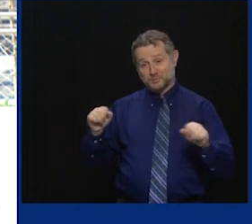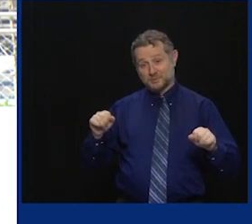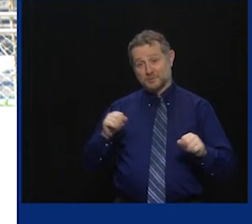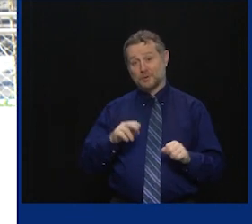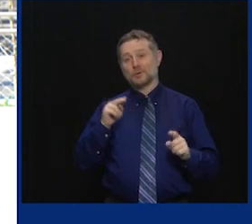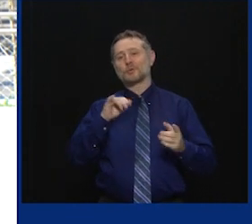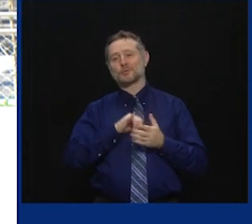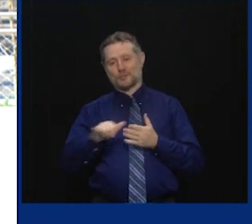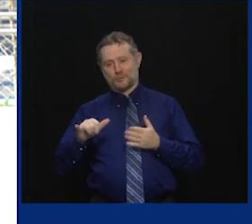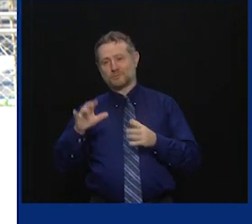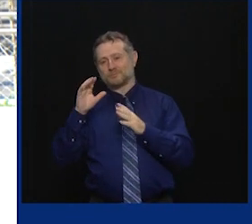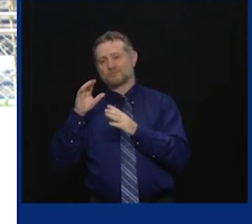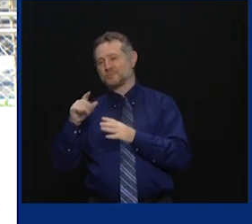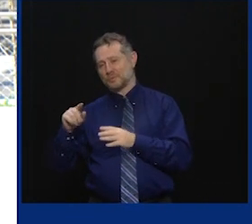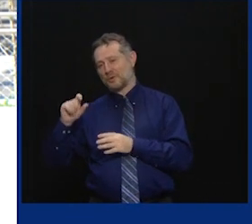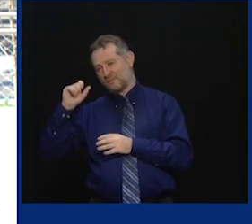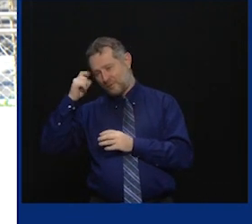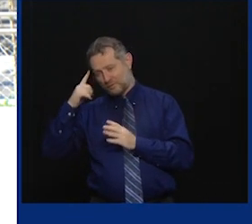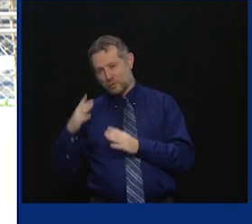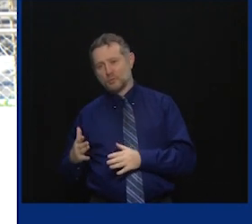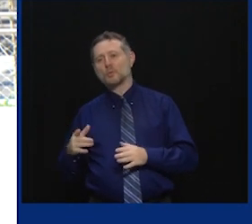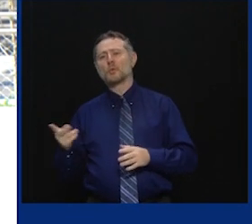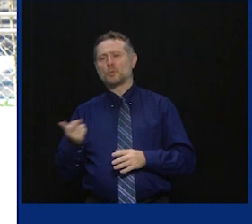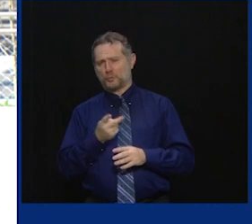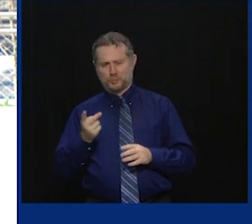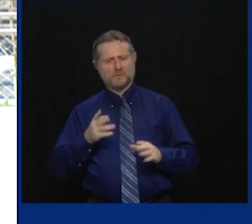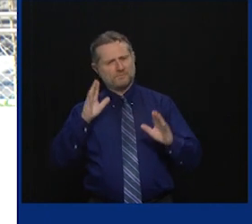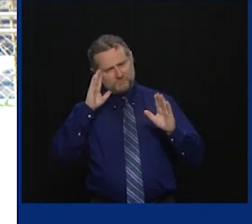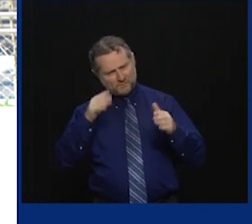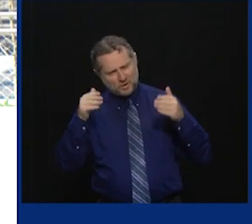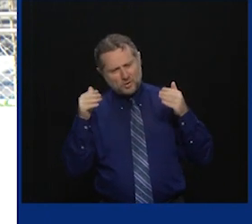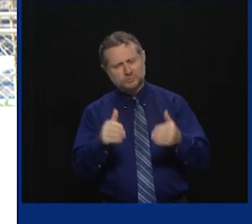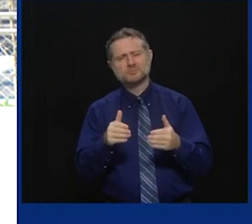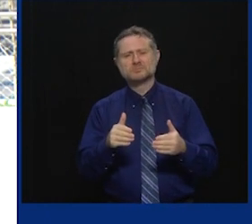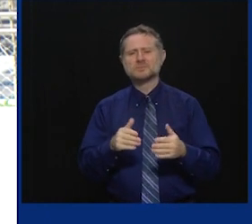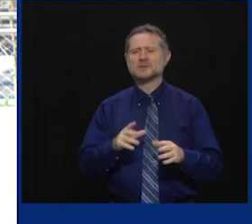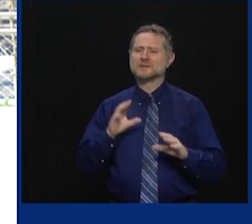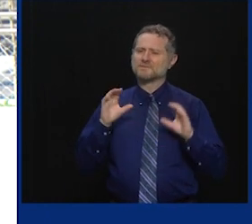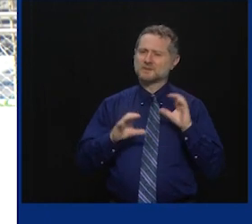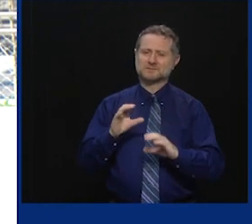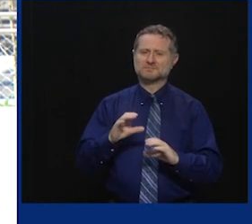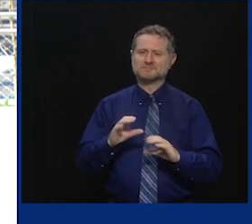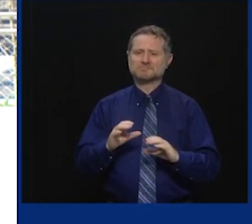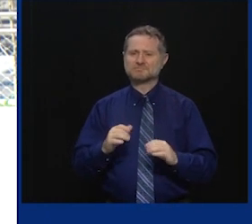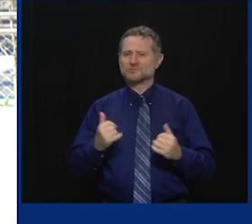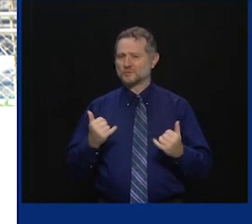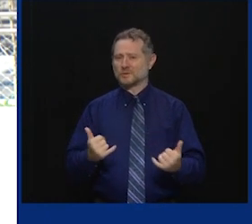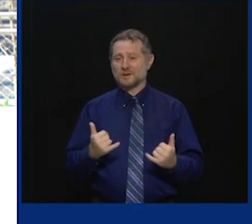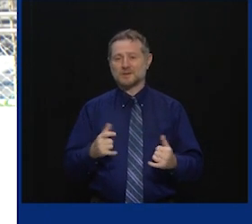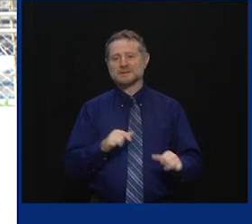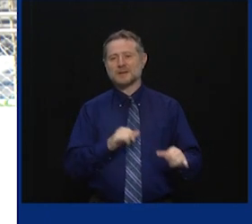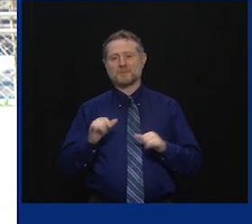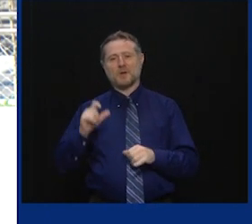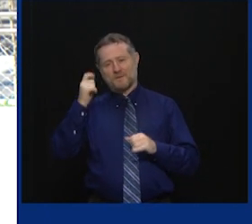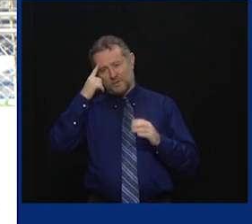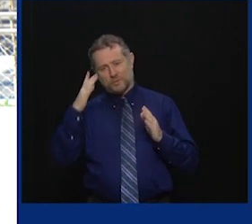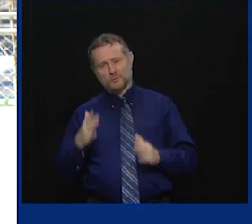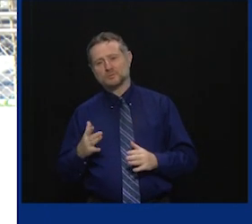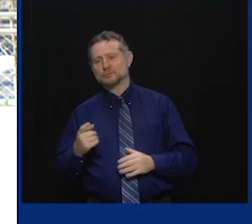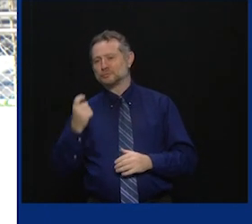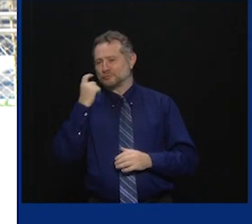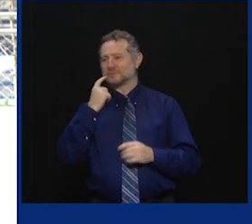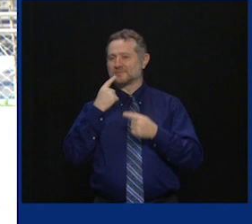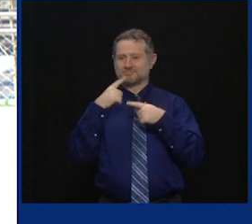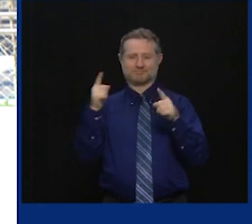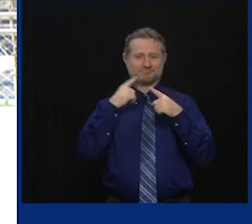York, is laser focused on making investments today, like those that Governor Hochul just unveiled. That